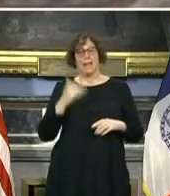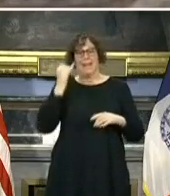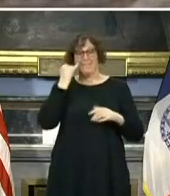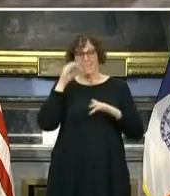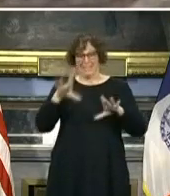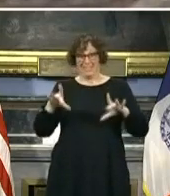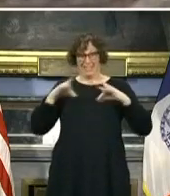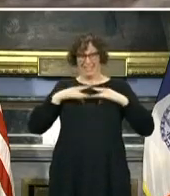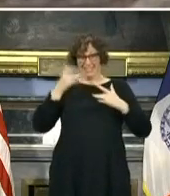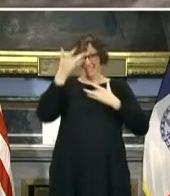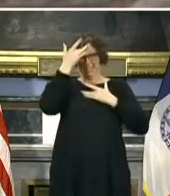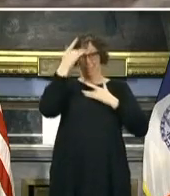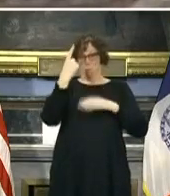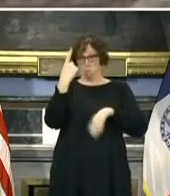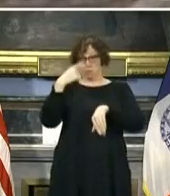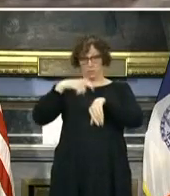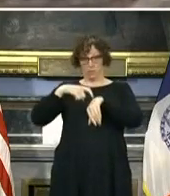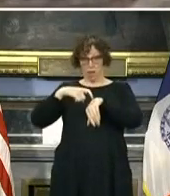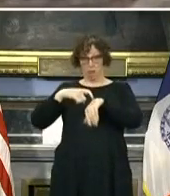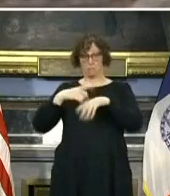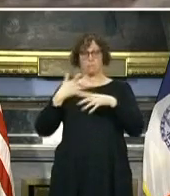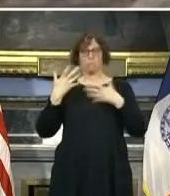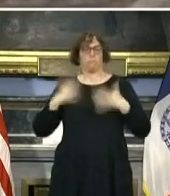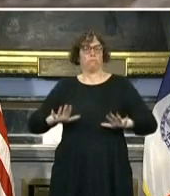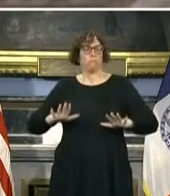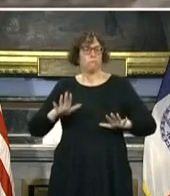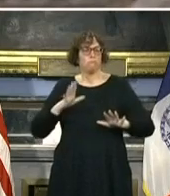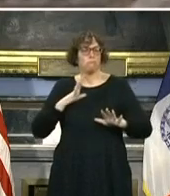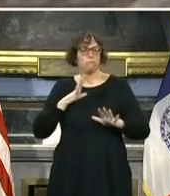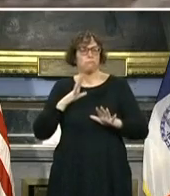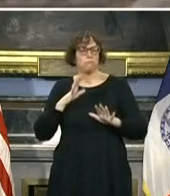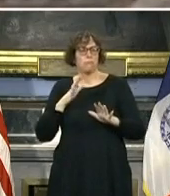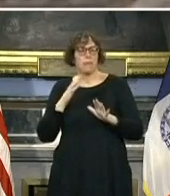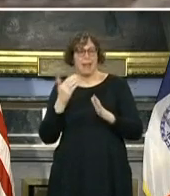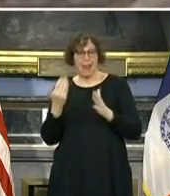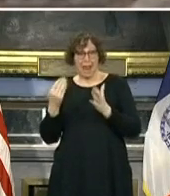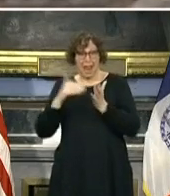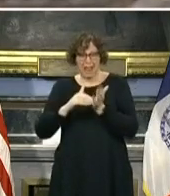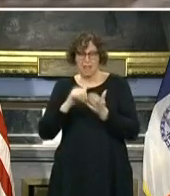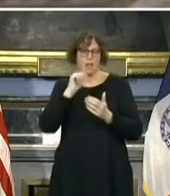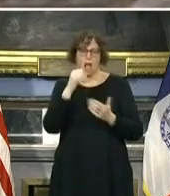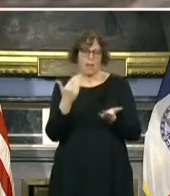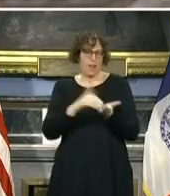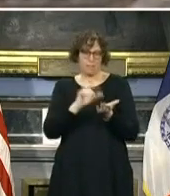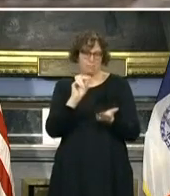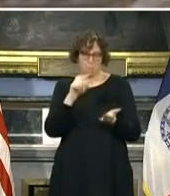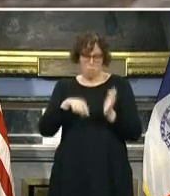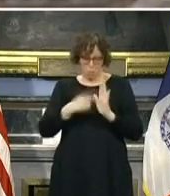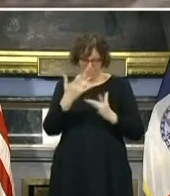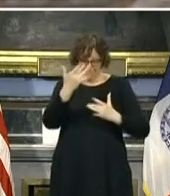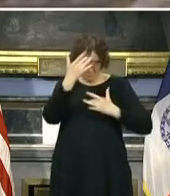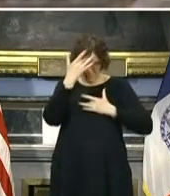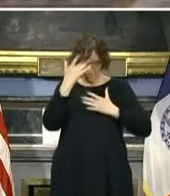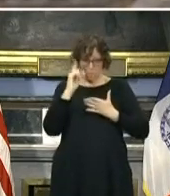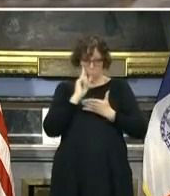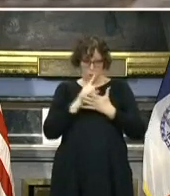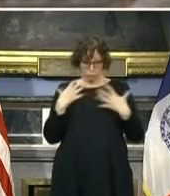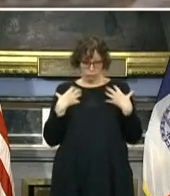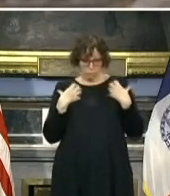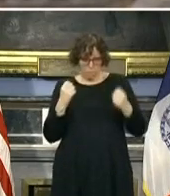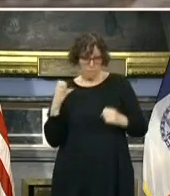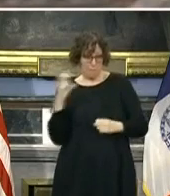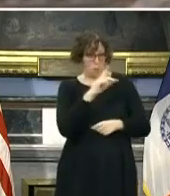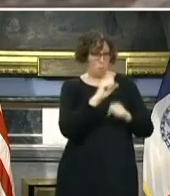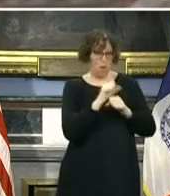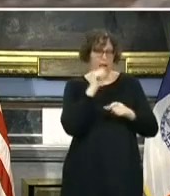immune. So, no, we can handle the situation with the very deep bench that the NYPD